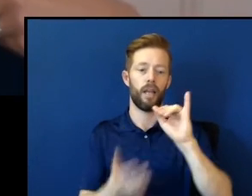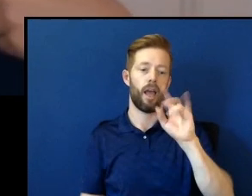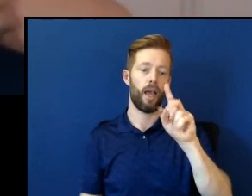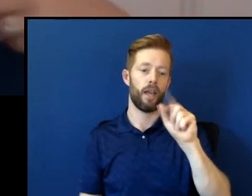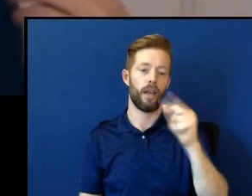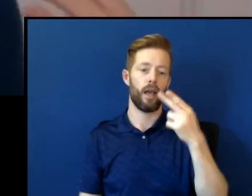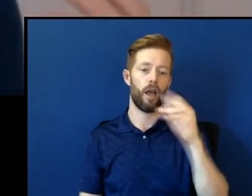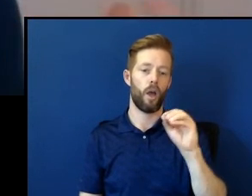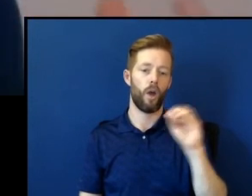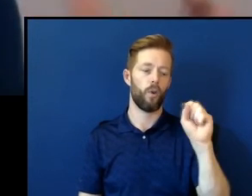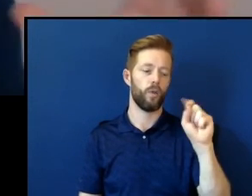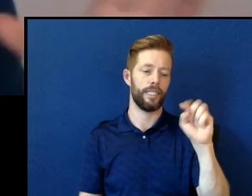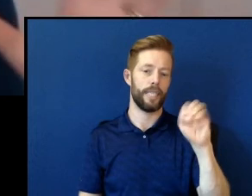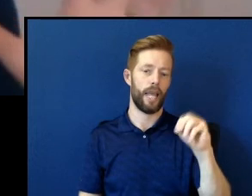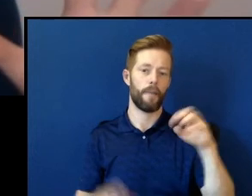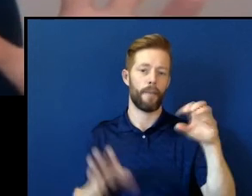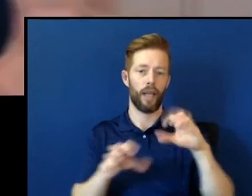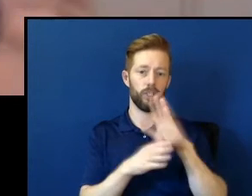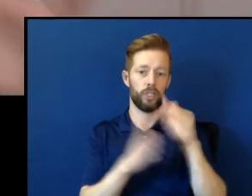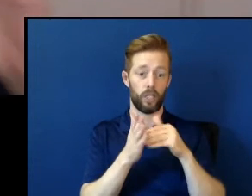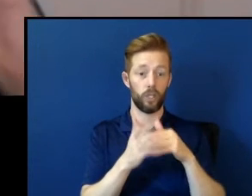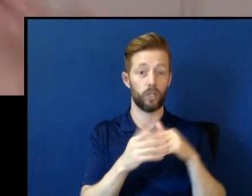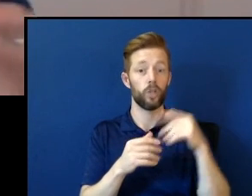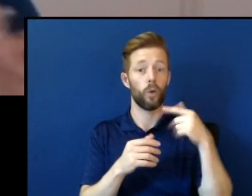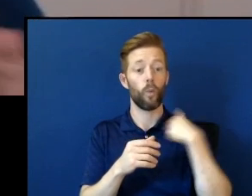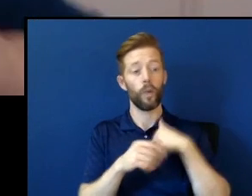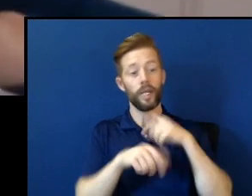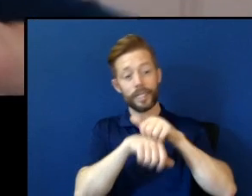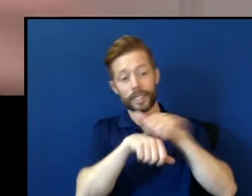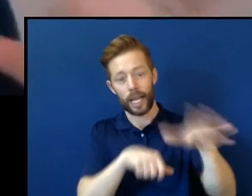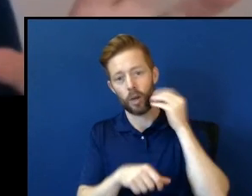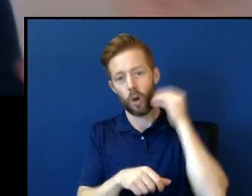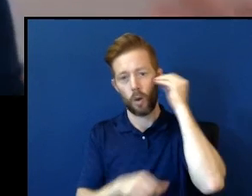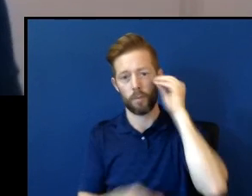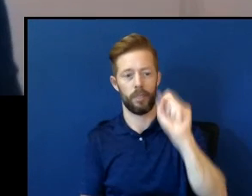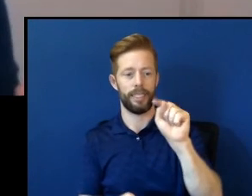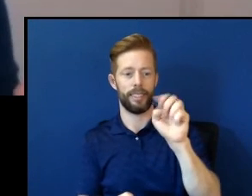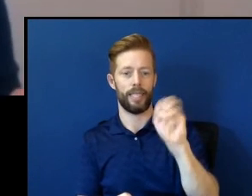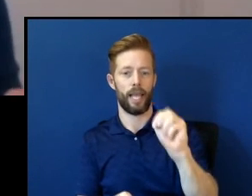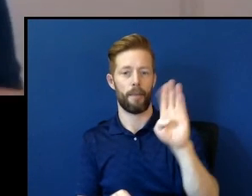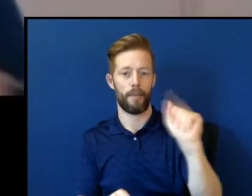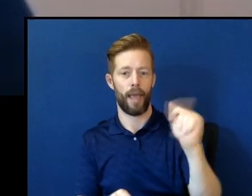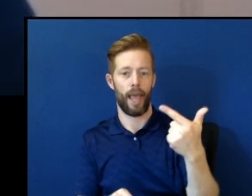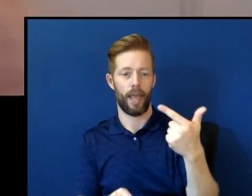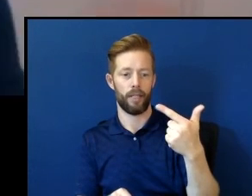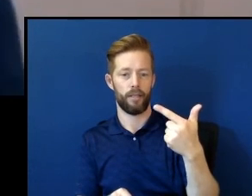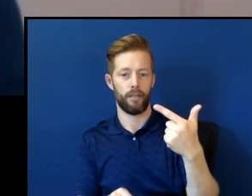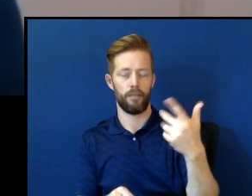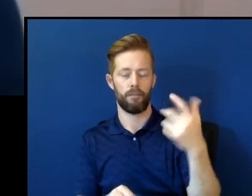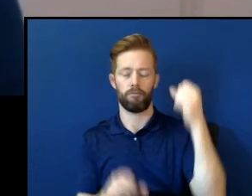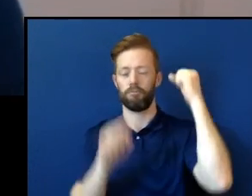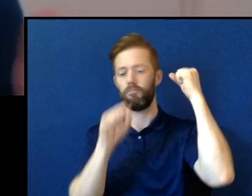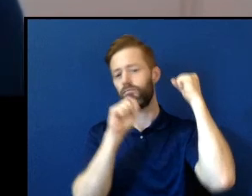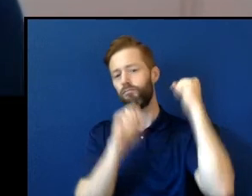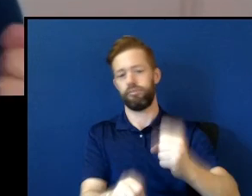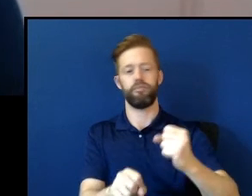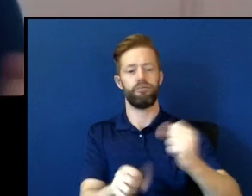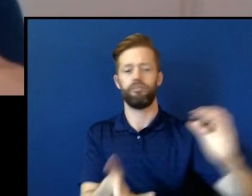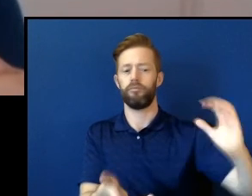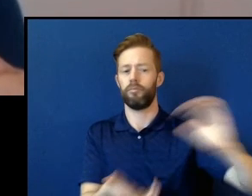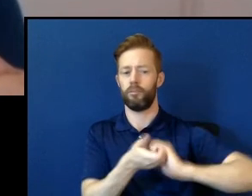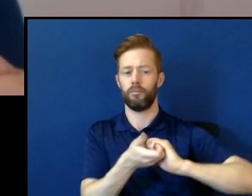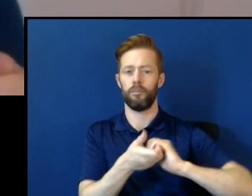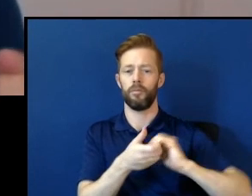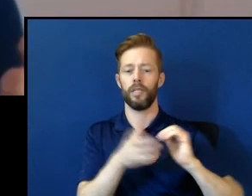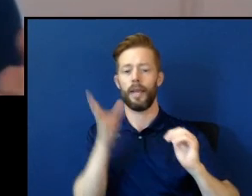funded by Idaho STEM Action Center that we were able to, for every investigation, send home a STEM bag. So we had a strong parent to